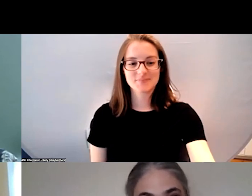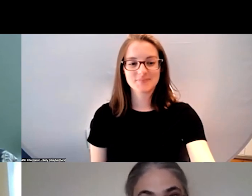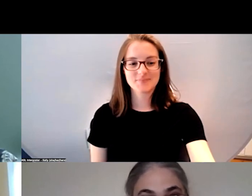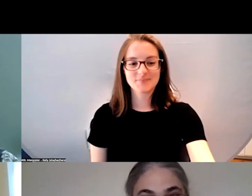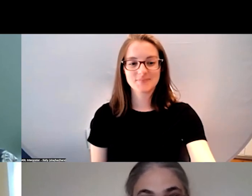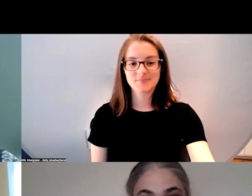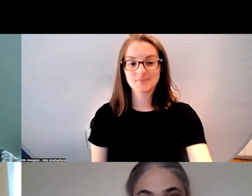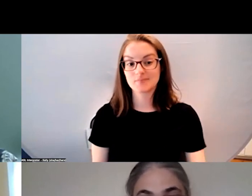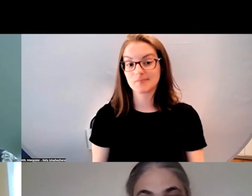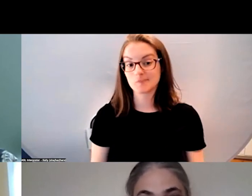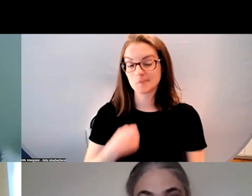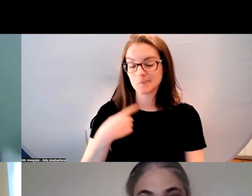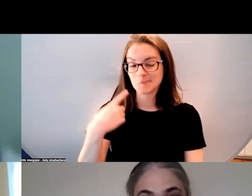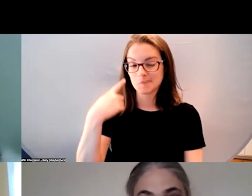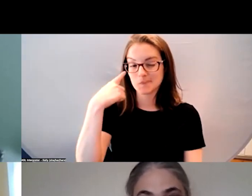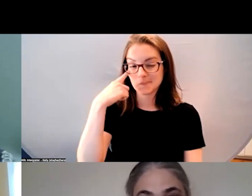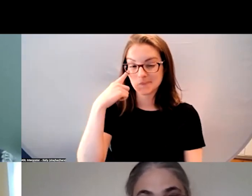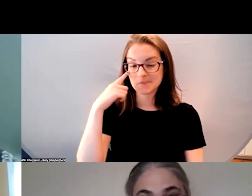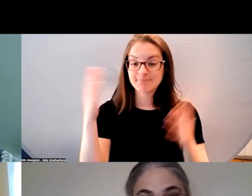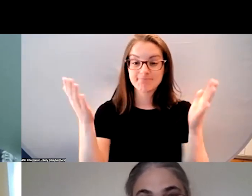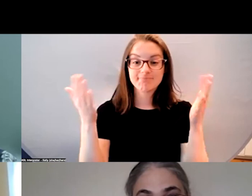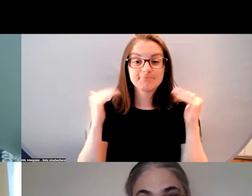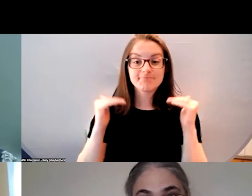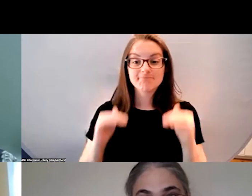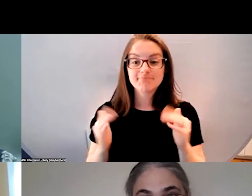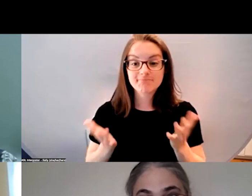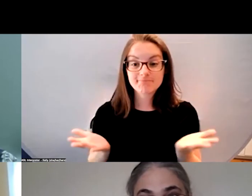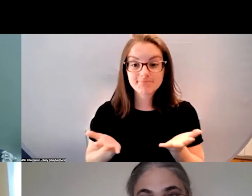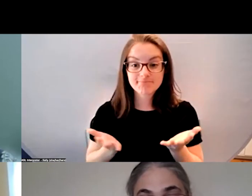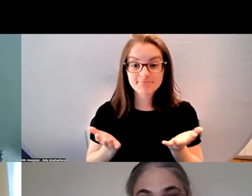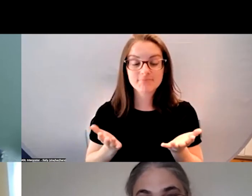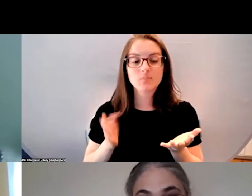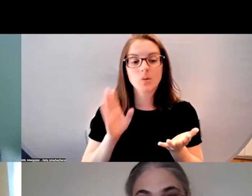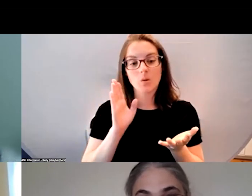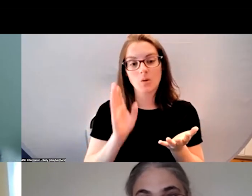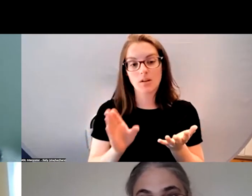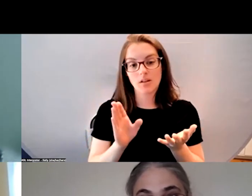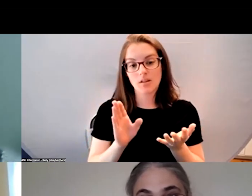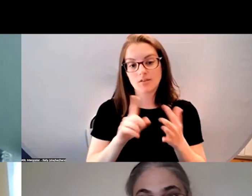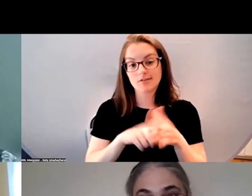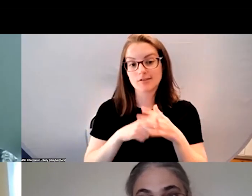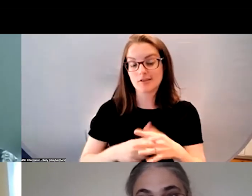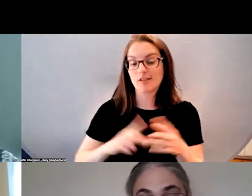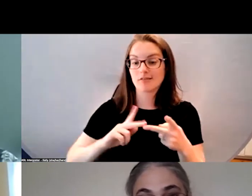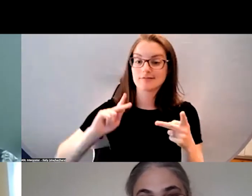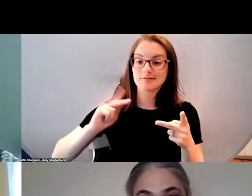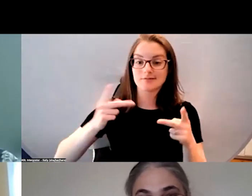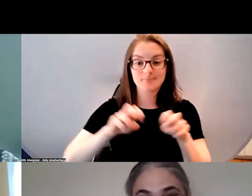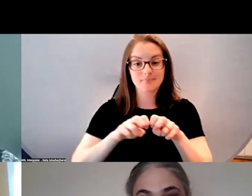I think then what we'll do next is go ahead into our second